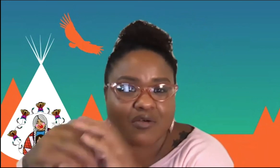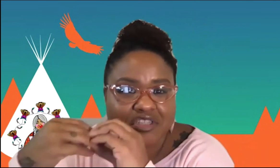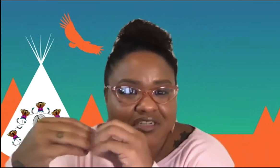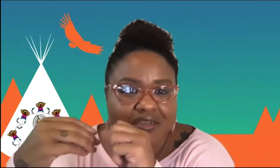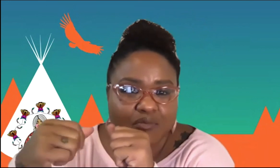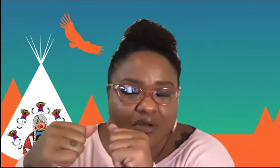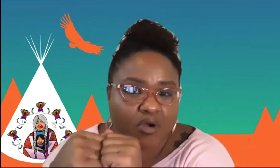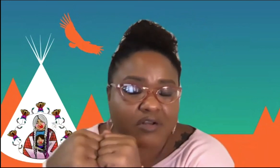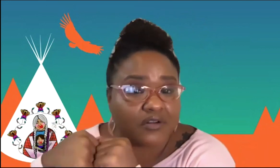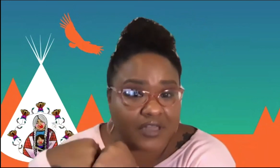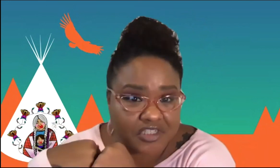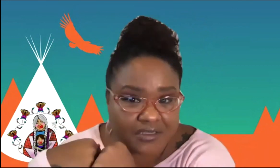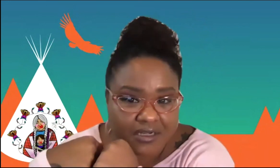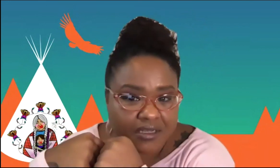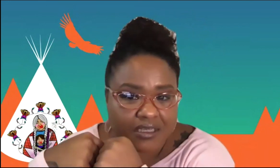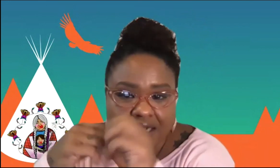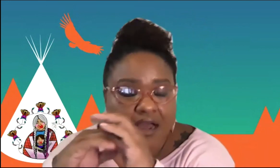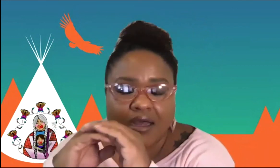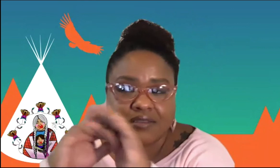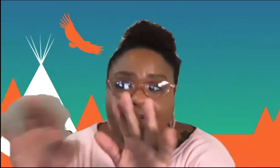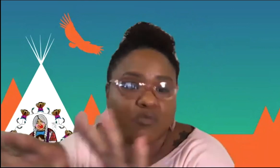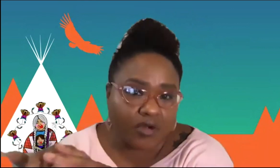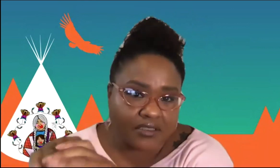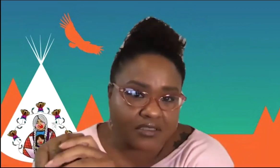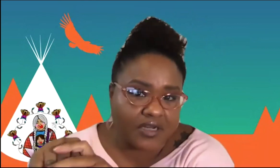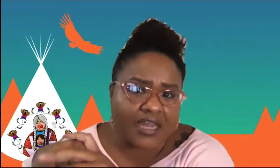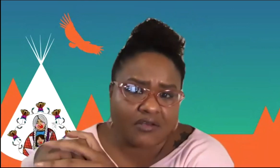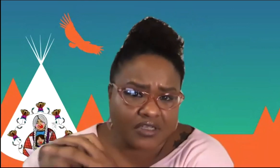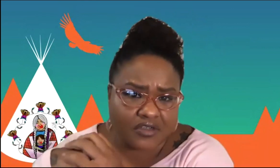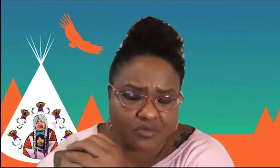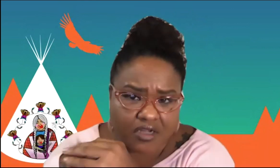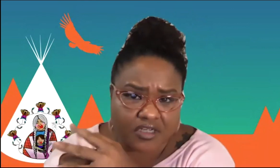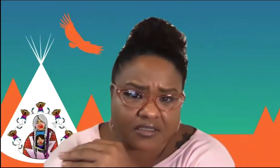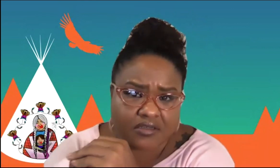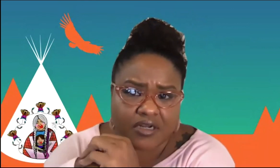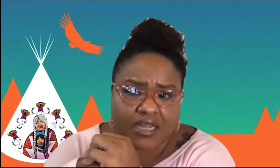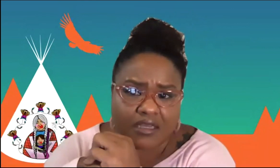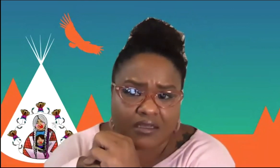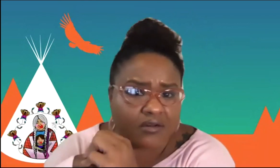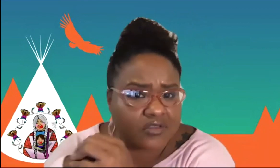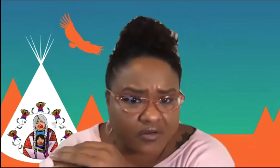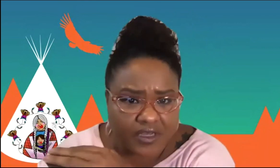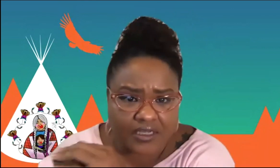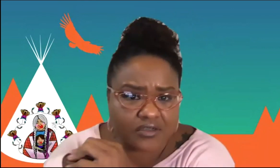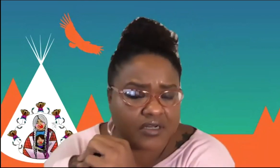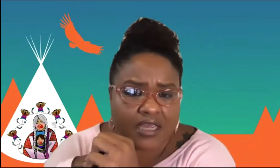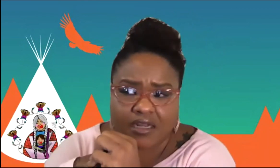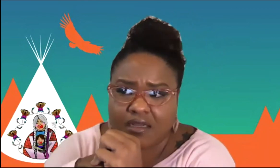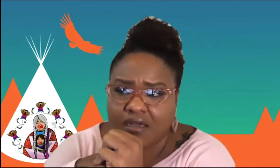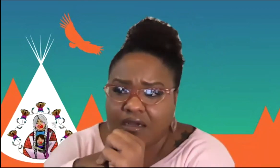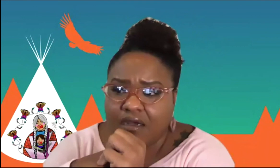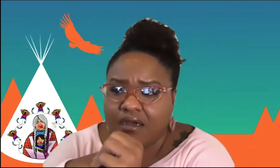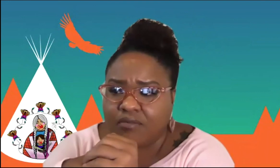a question, a point of reflection at several points during any research project, during any, you know, survey, during